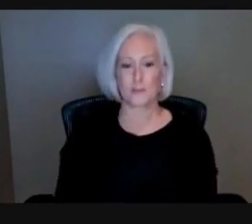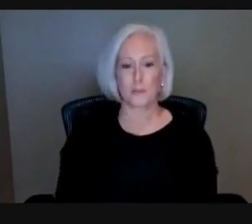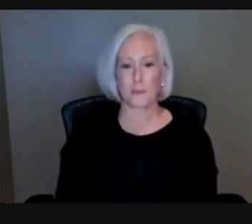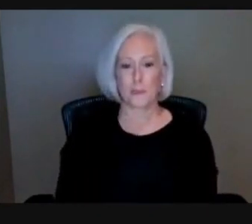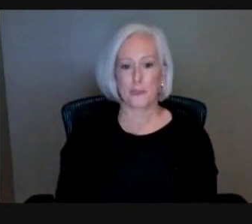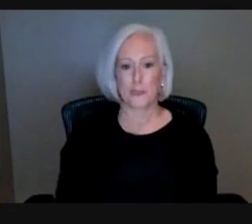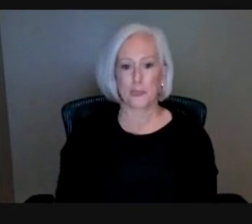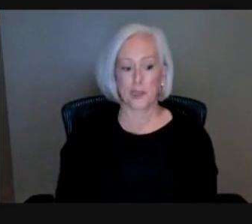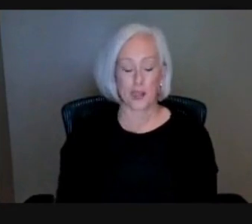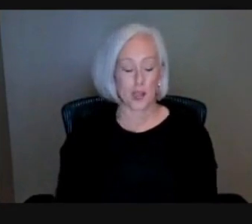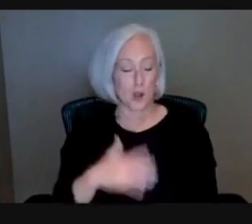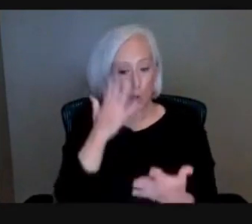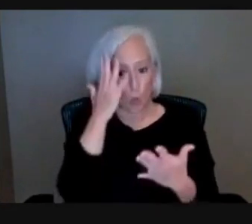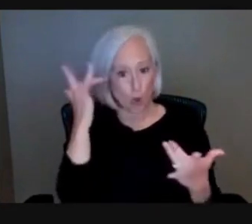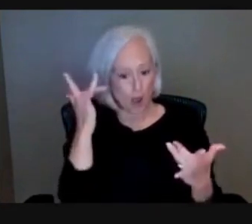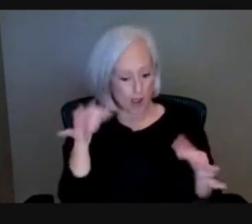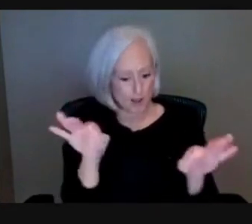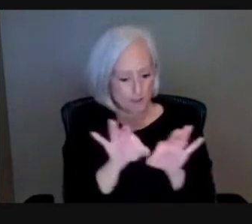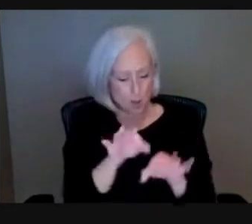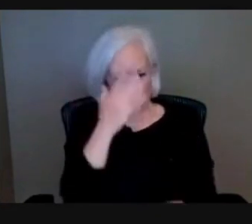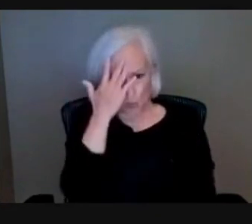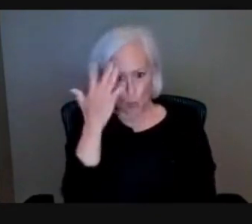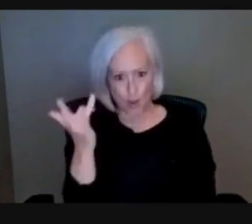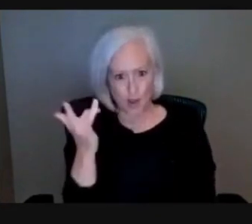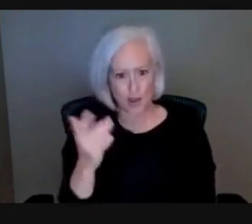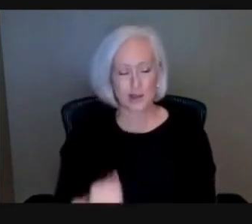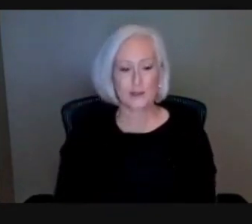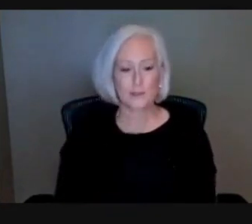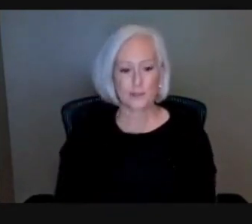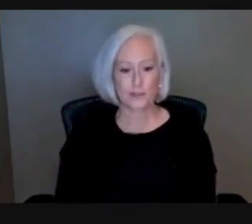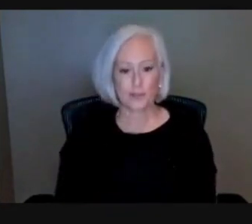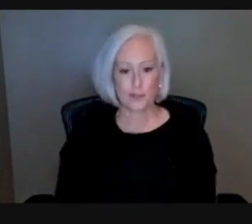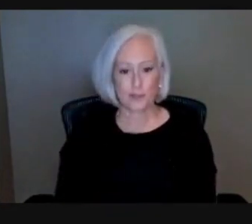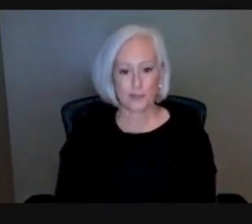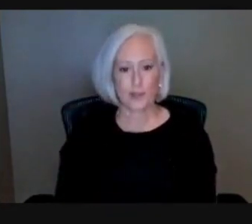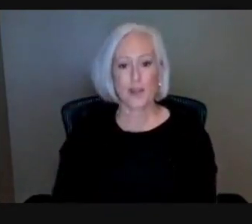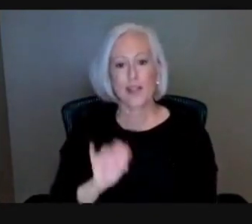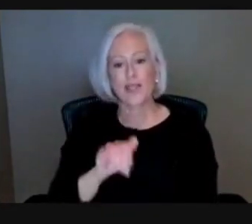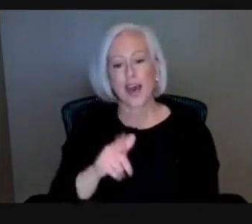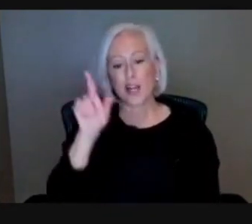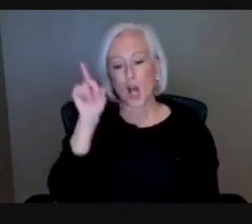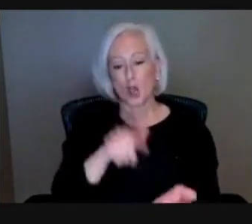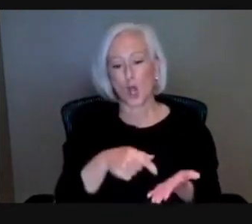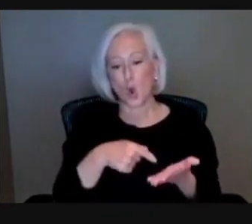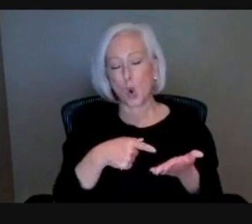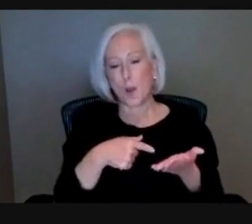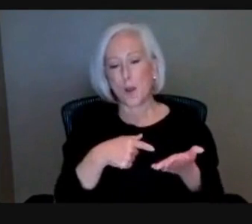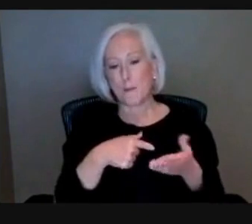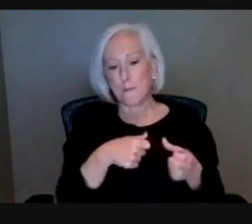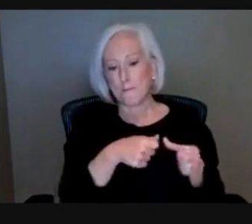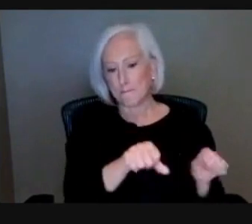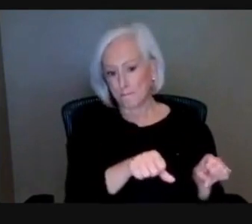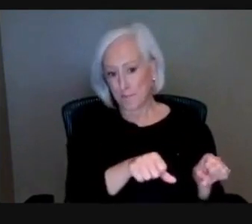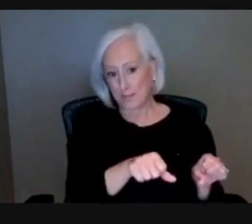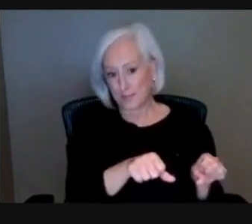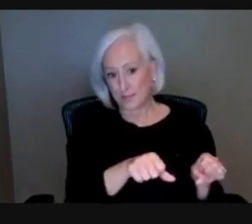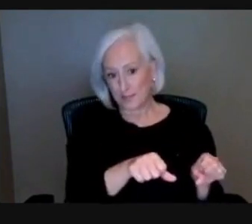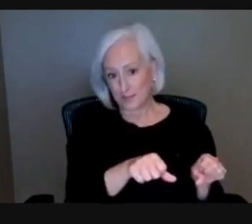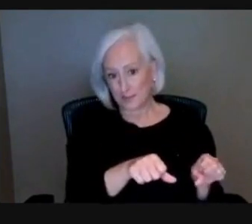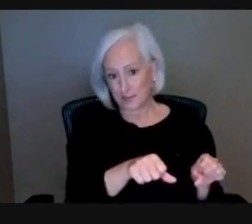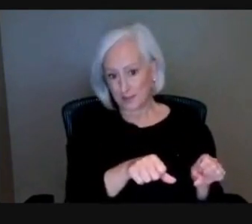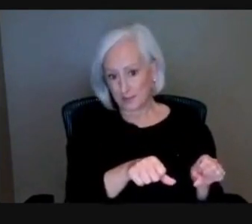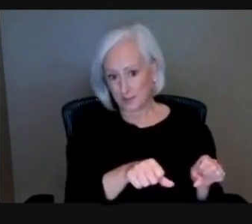the beauty of the HomeRun? Even though you're giving a low down payment, this particular product has